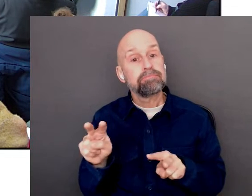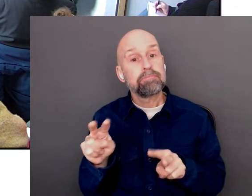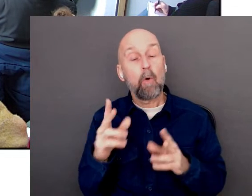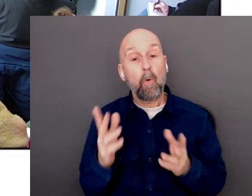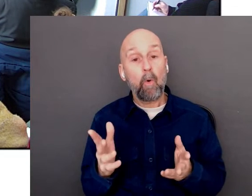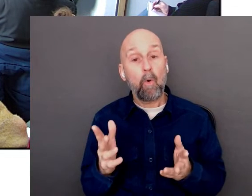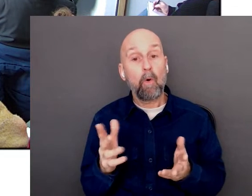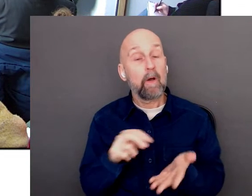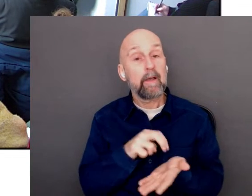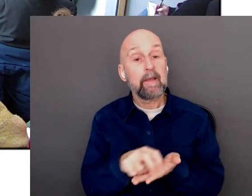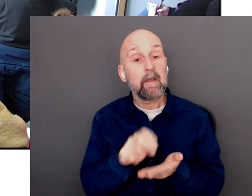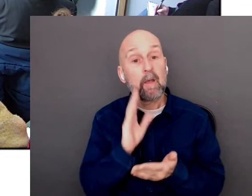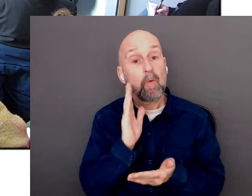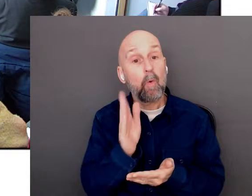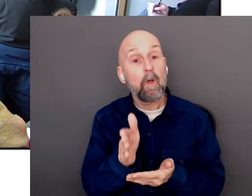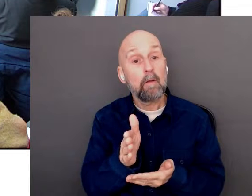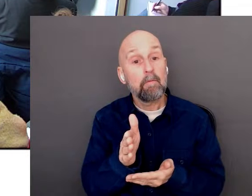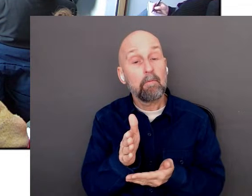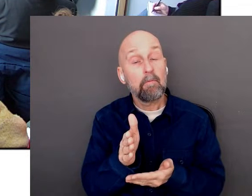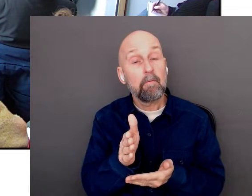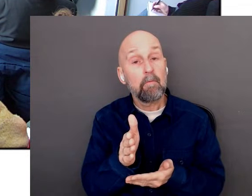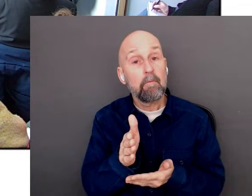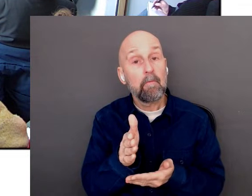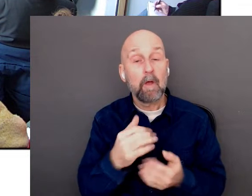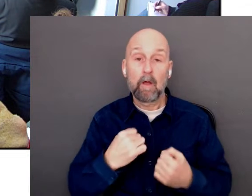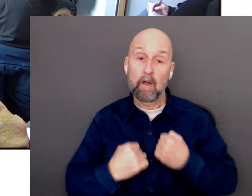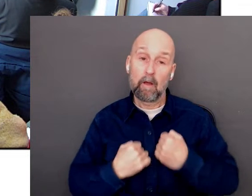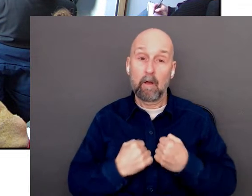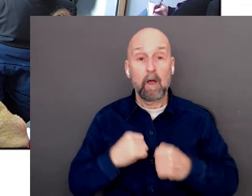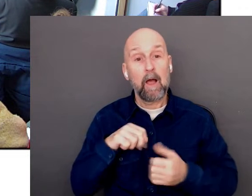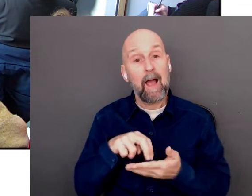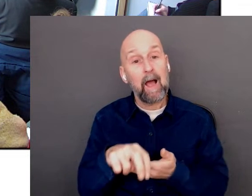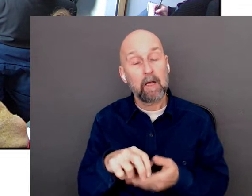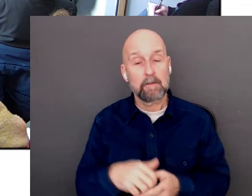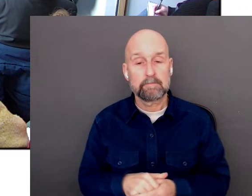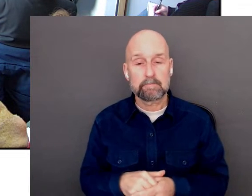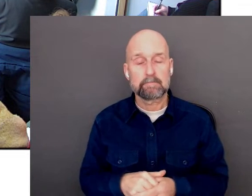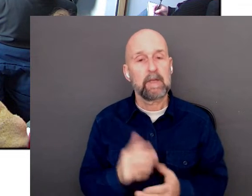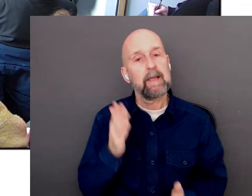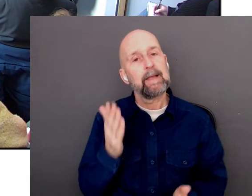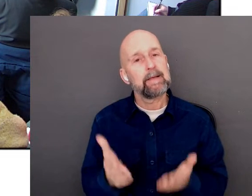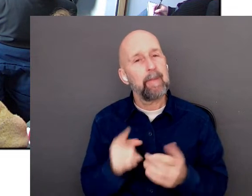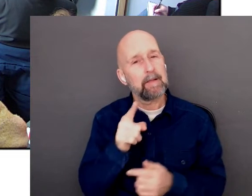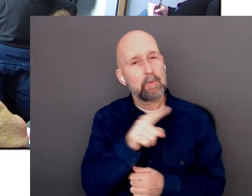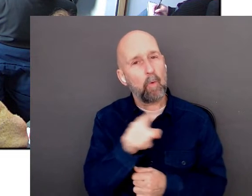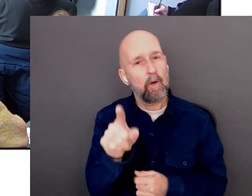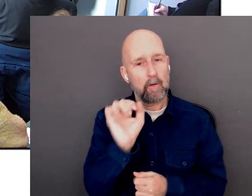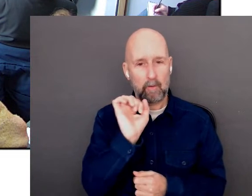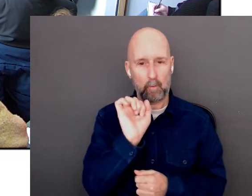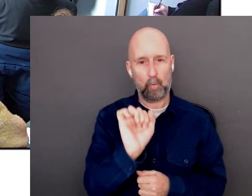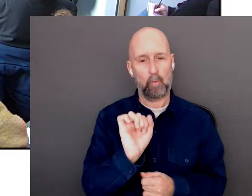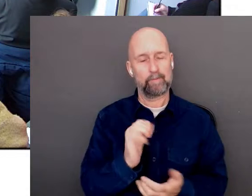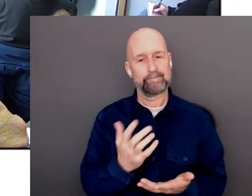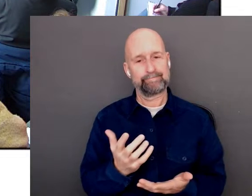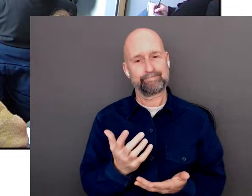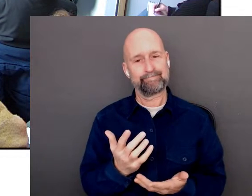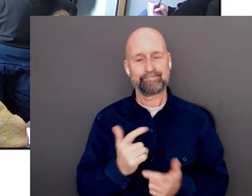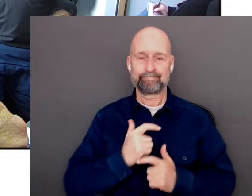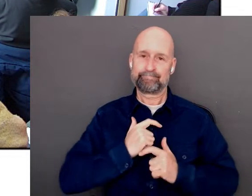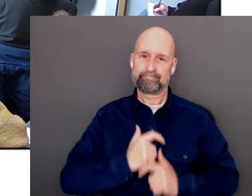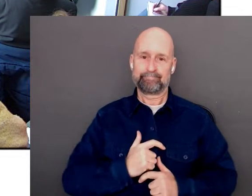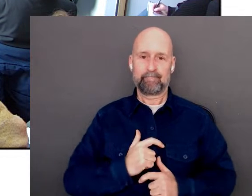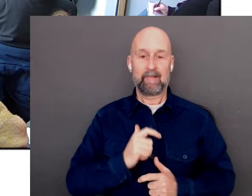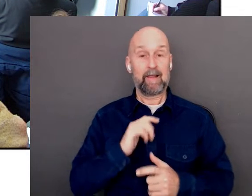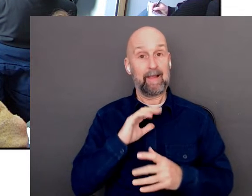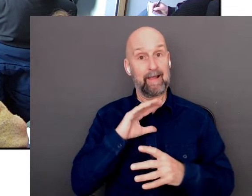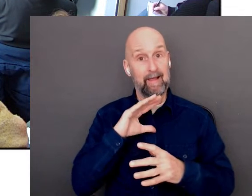keep going, you know, and just end your hike. So I think depending on where you are as a participant, I think we